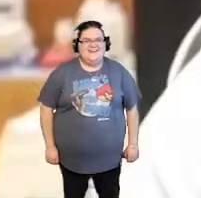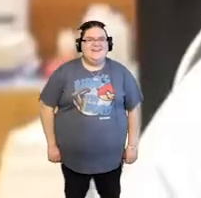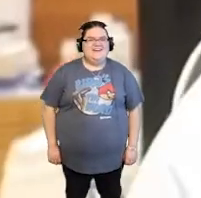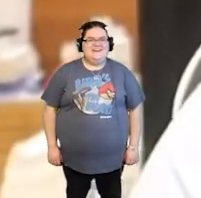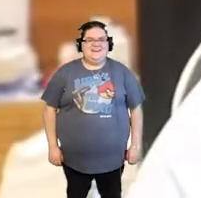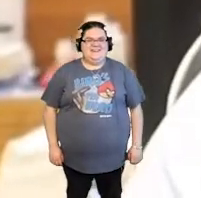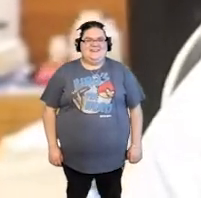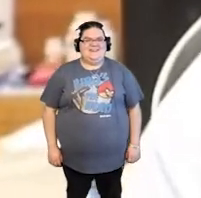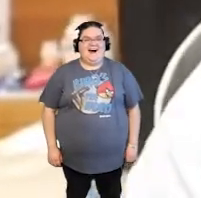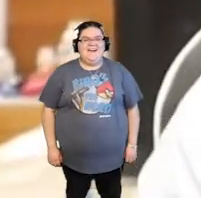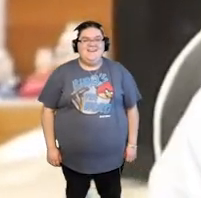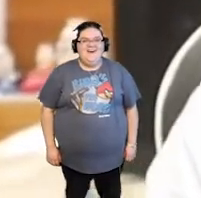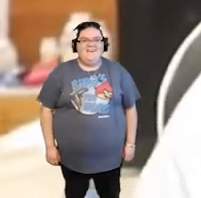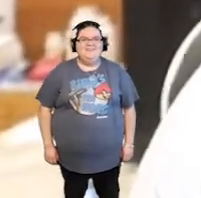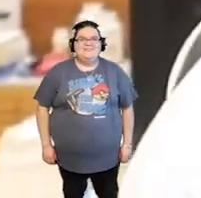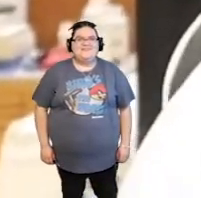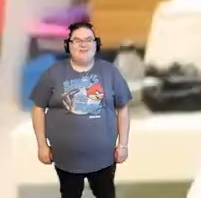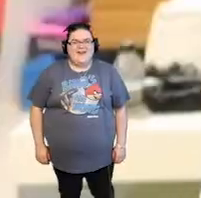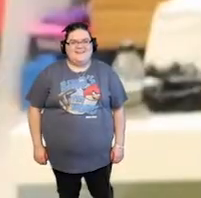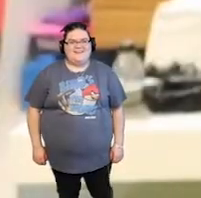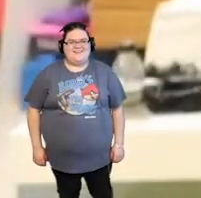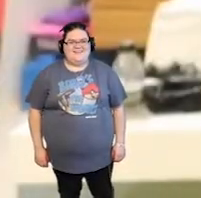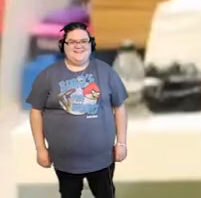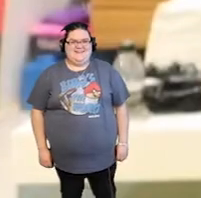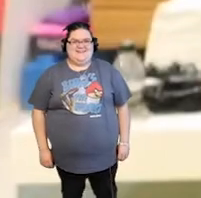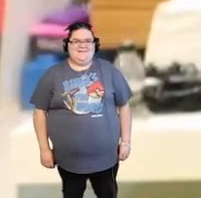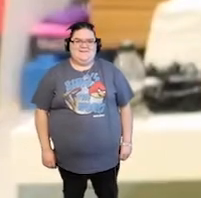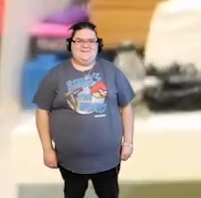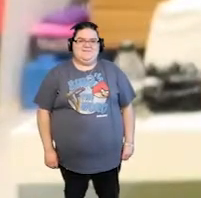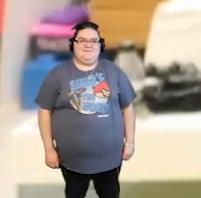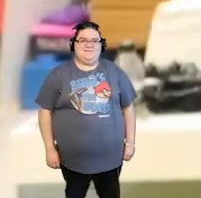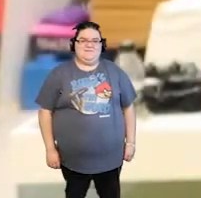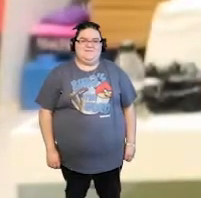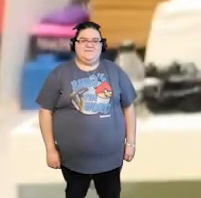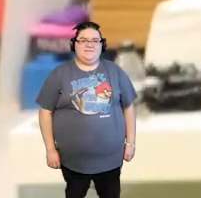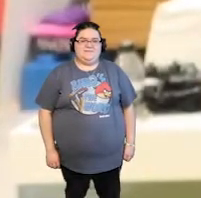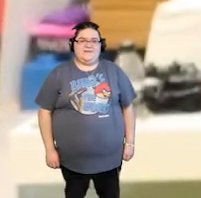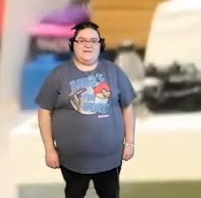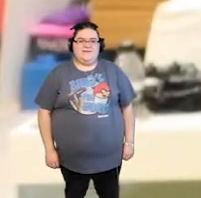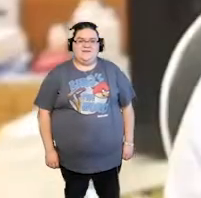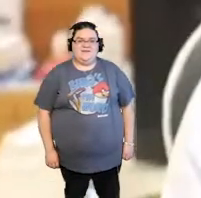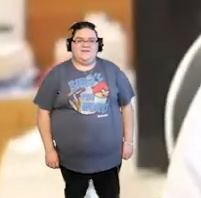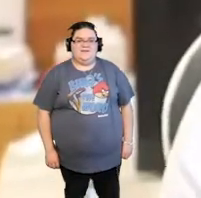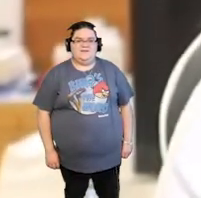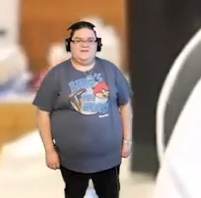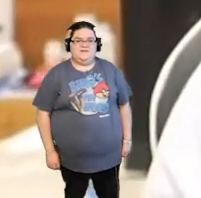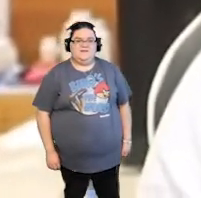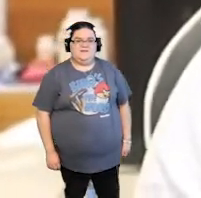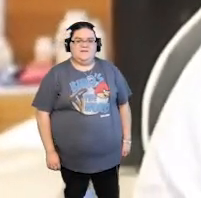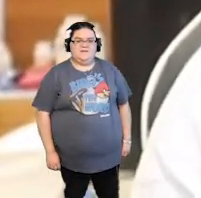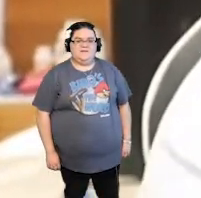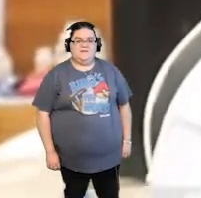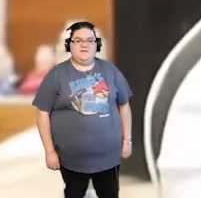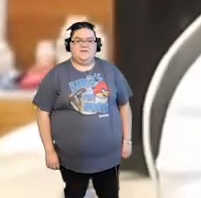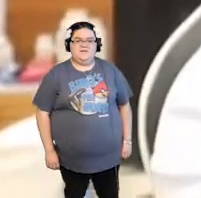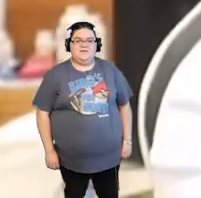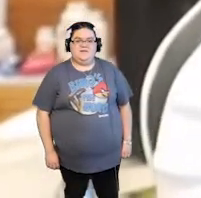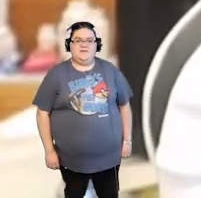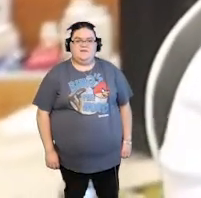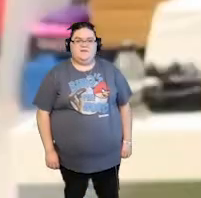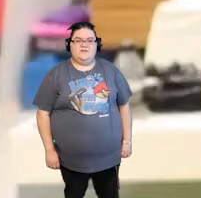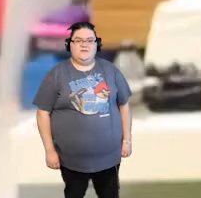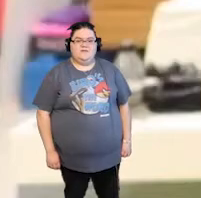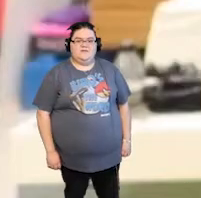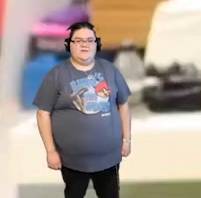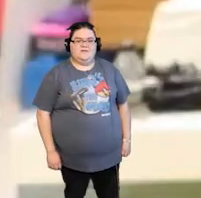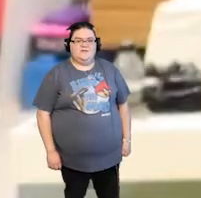Everyone efficiently. I know. It was great. And if you actually look at the video, I don't know how he managed to do this, but Rick killed from the highest sub